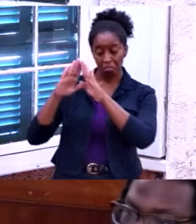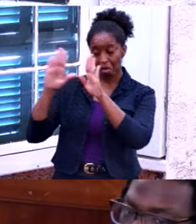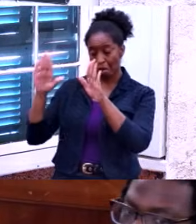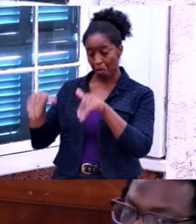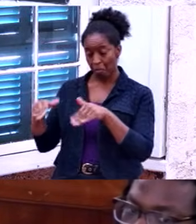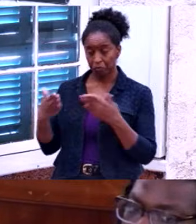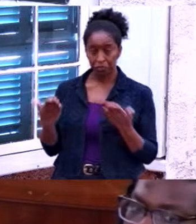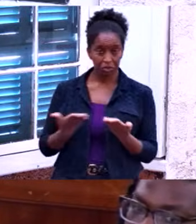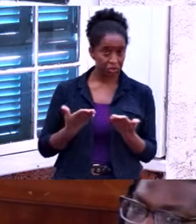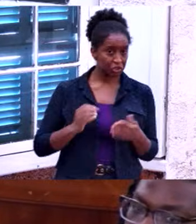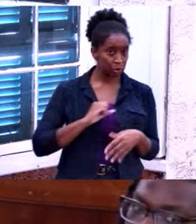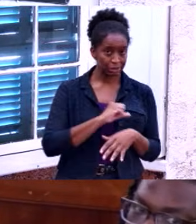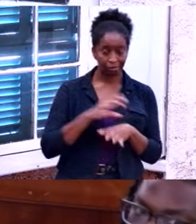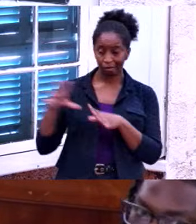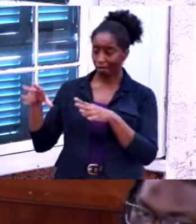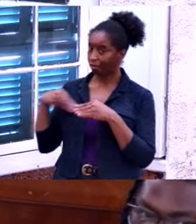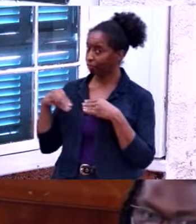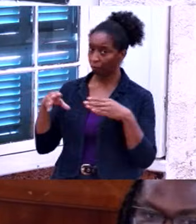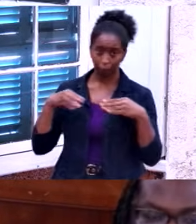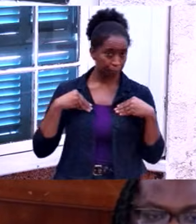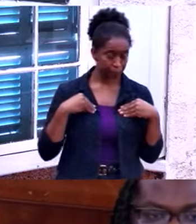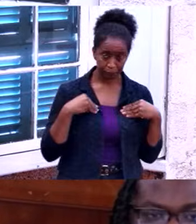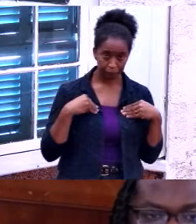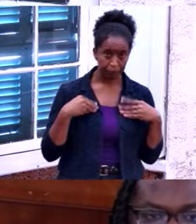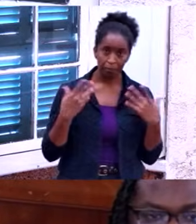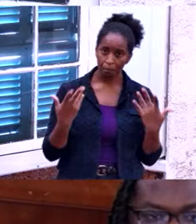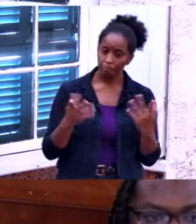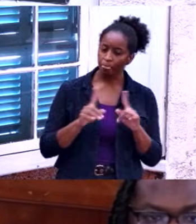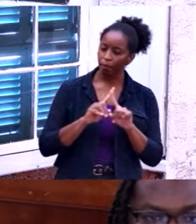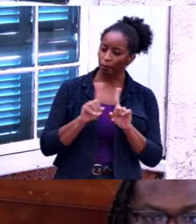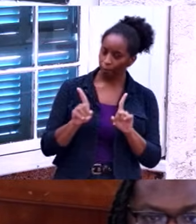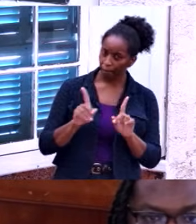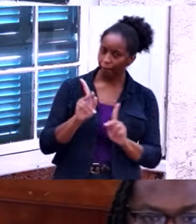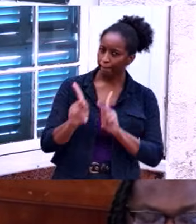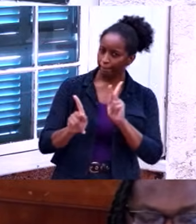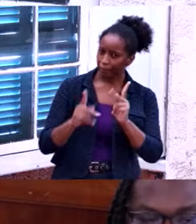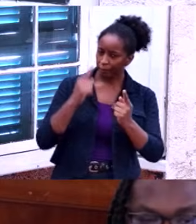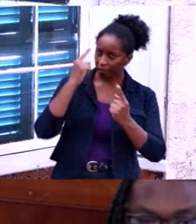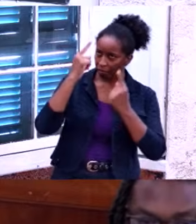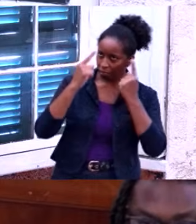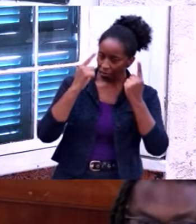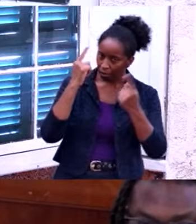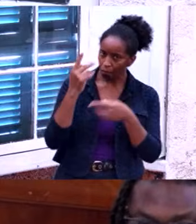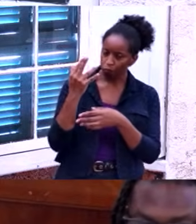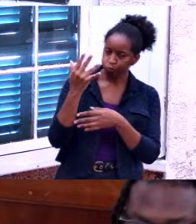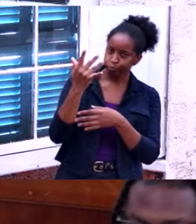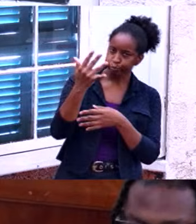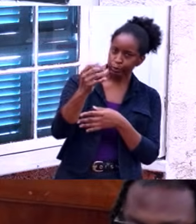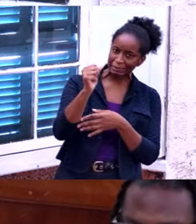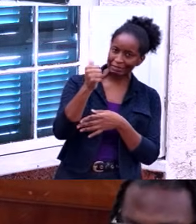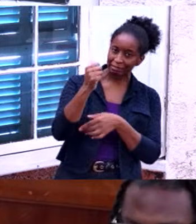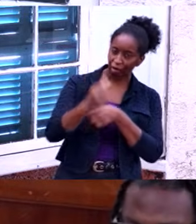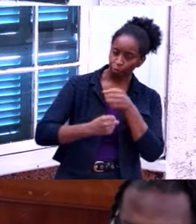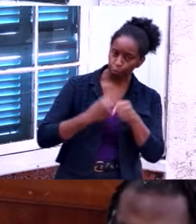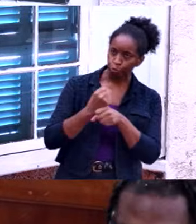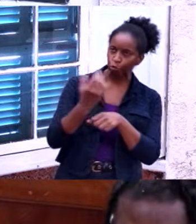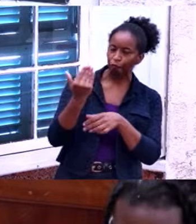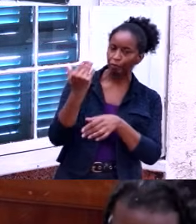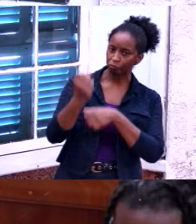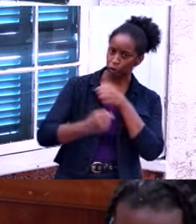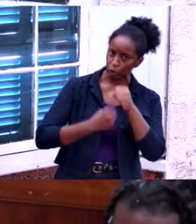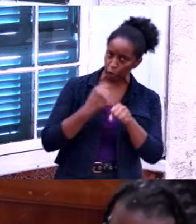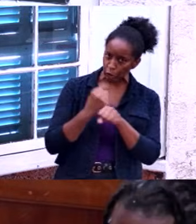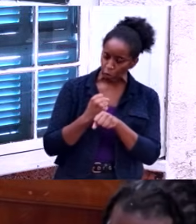10, 15, 20 years from now, when these discussions emerge again, will have the benefit of the context